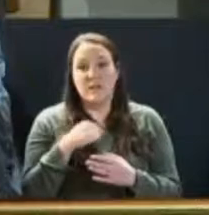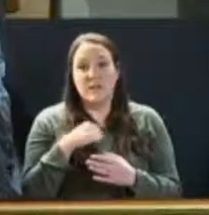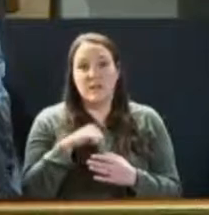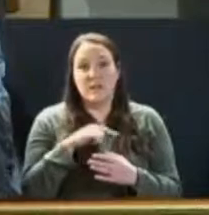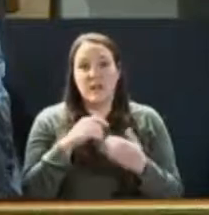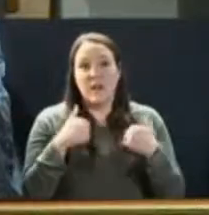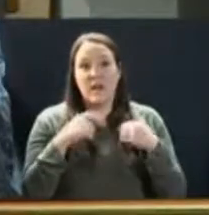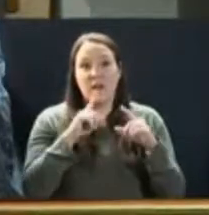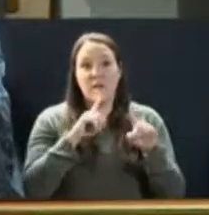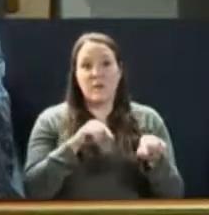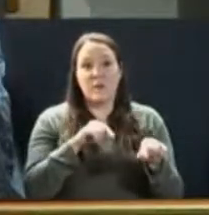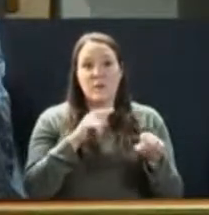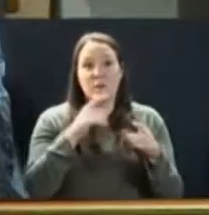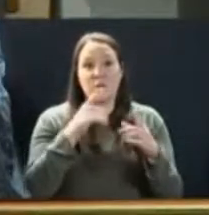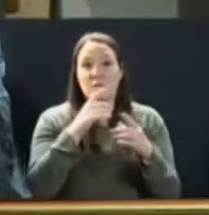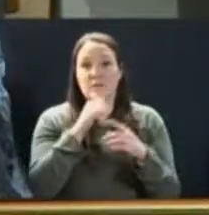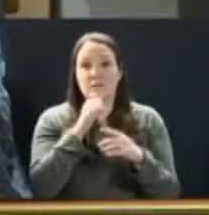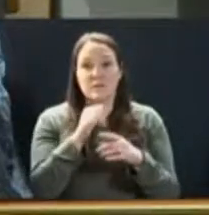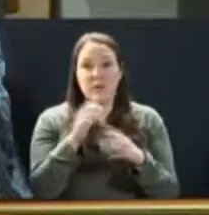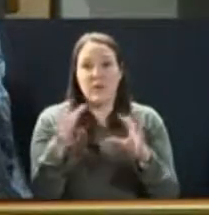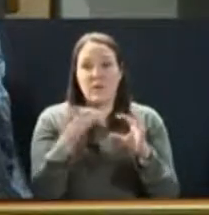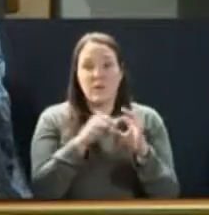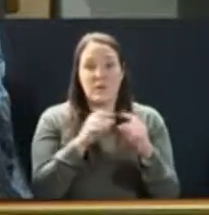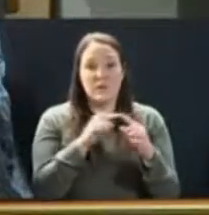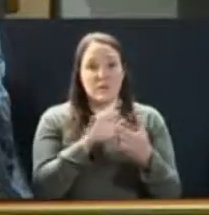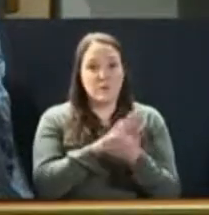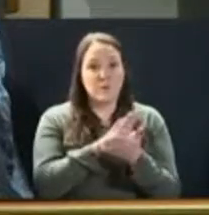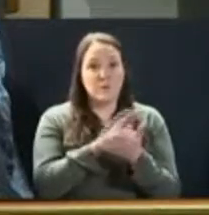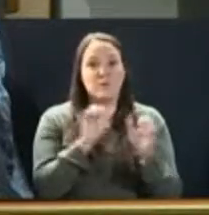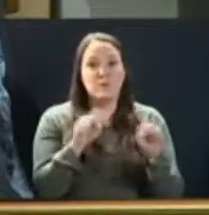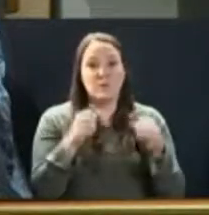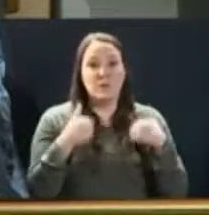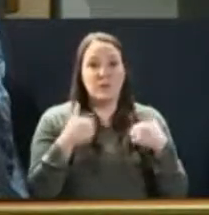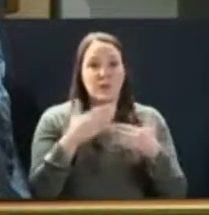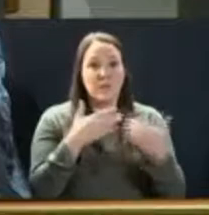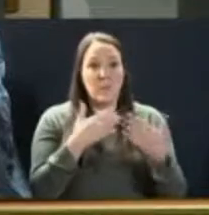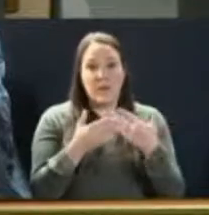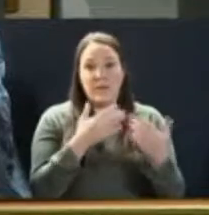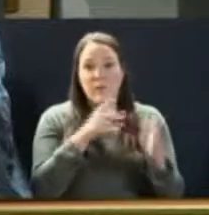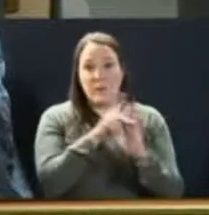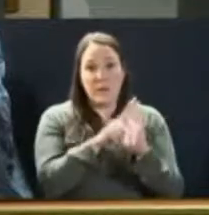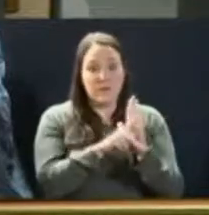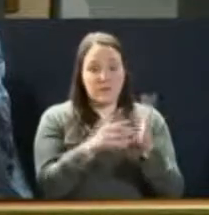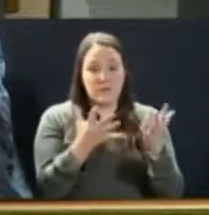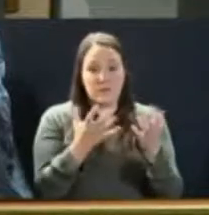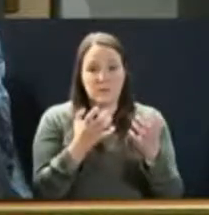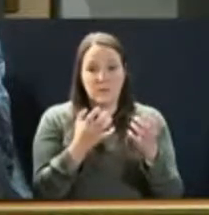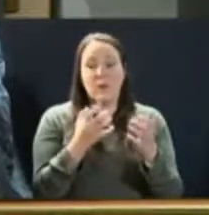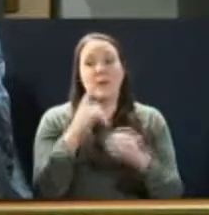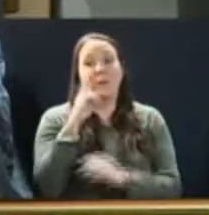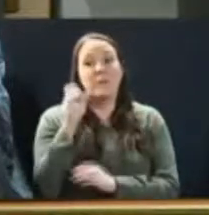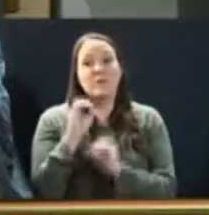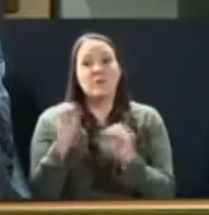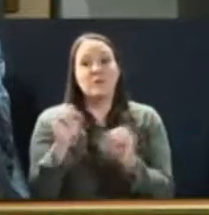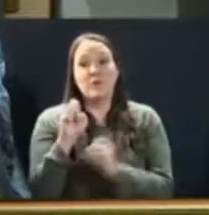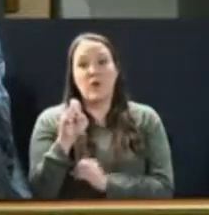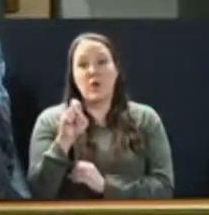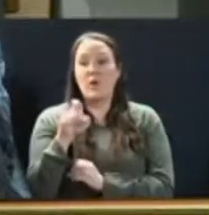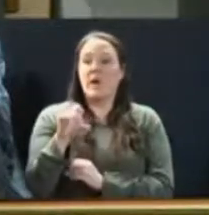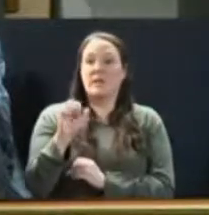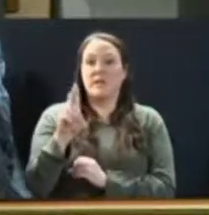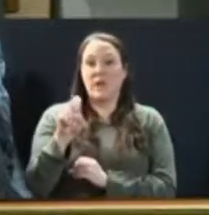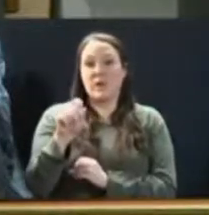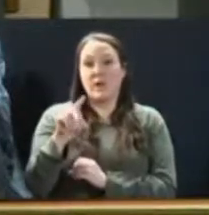nothing to do with schools, and that we can have whatever policy we want. So since there's no executive order that required